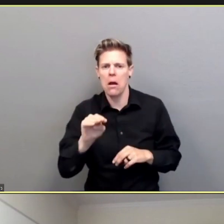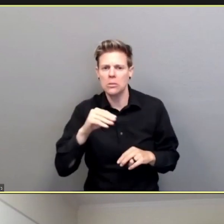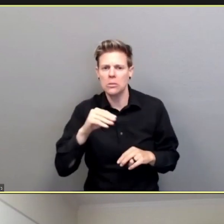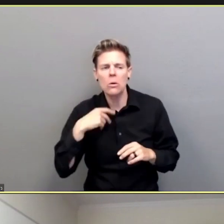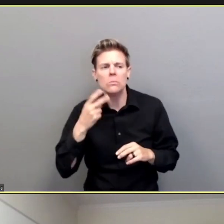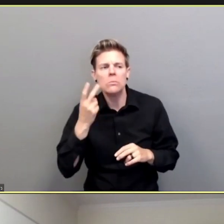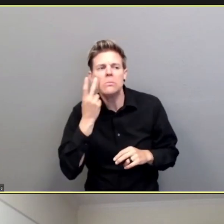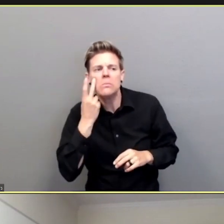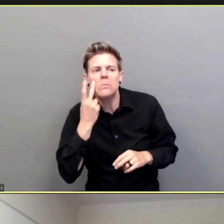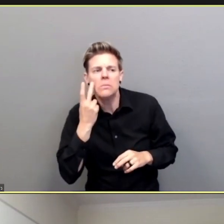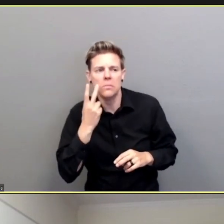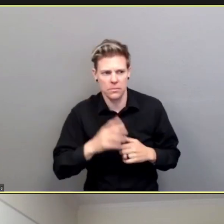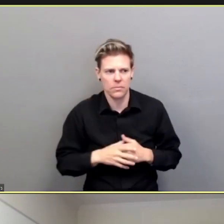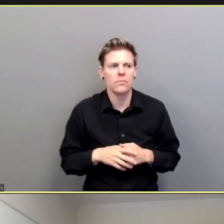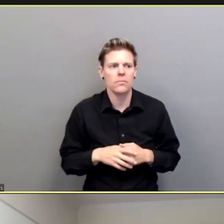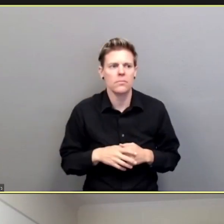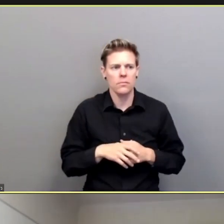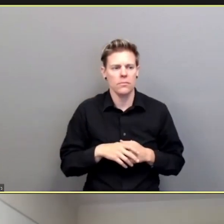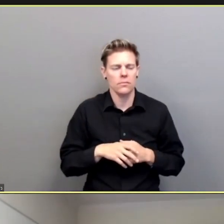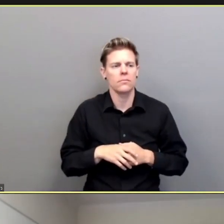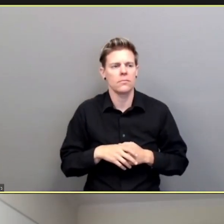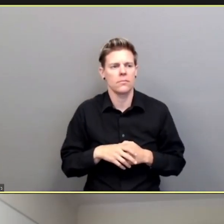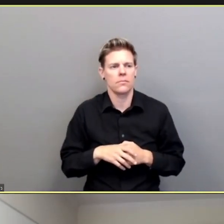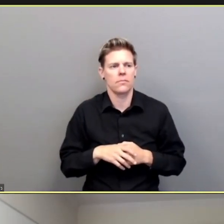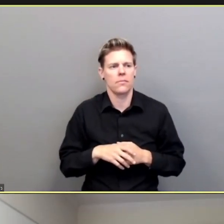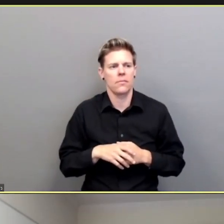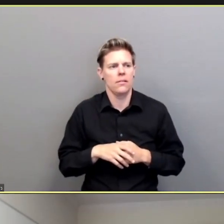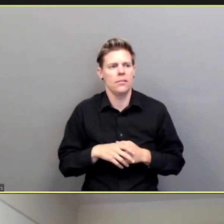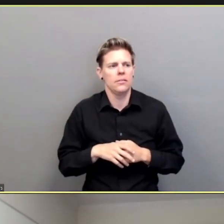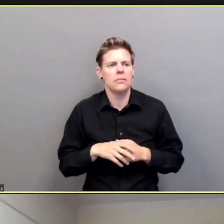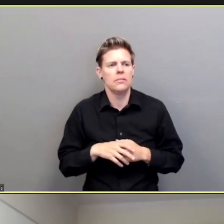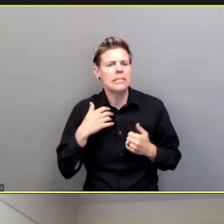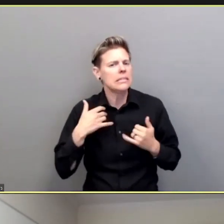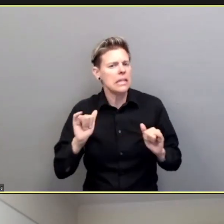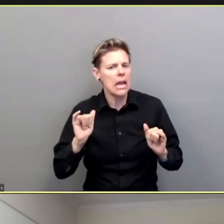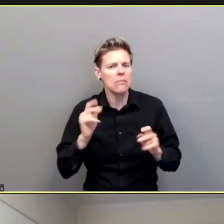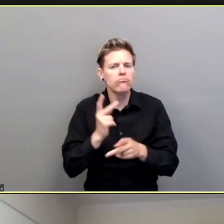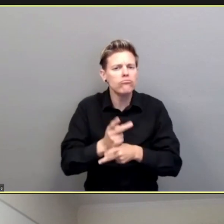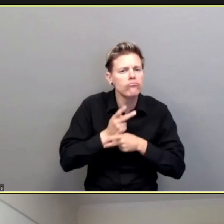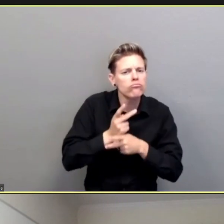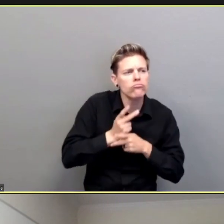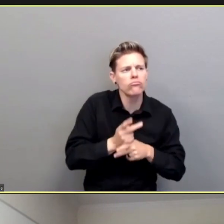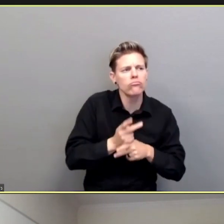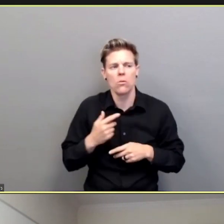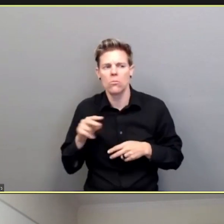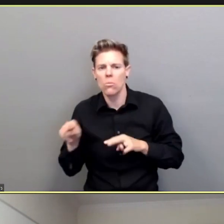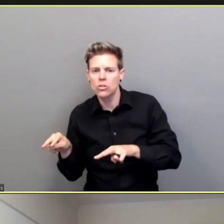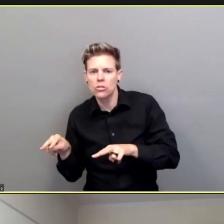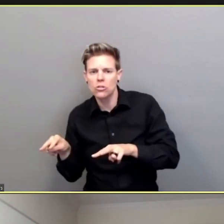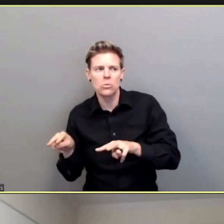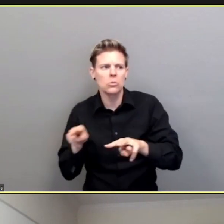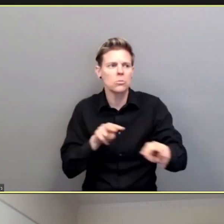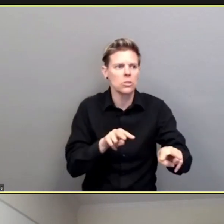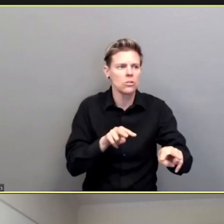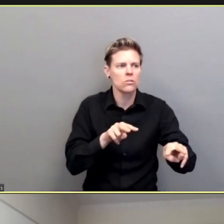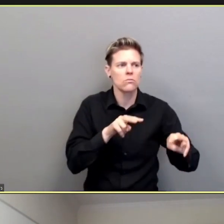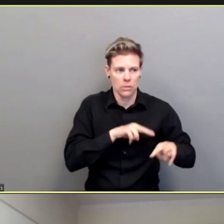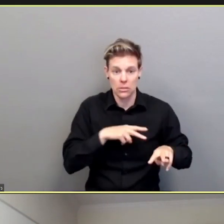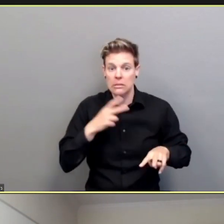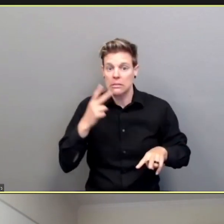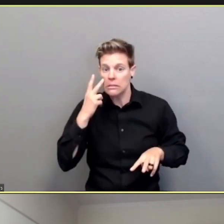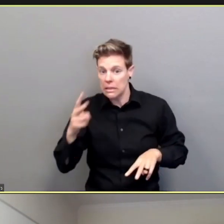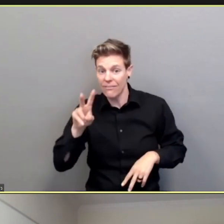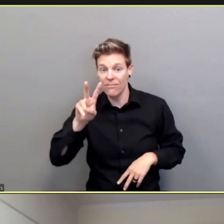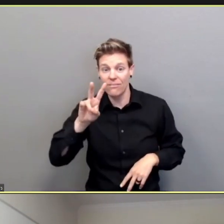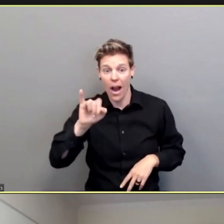is why we're doing this type of surveillance, to try to keep an eye on this evolution of the virus. How does it change? And then we keep an